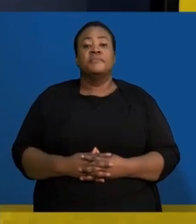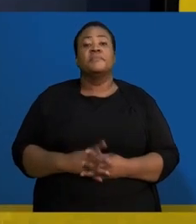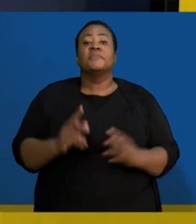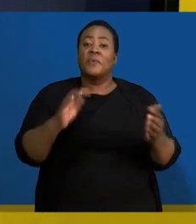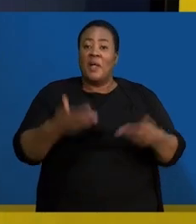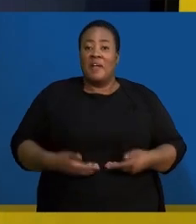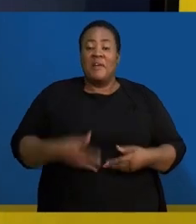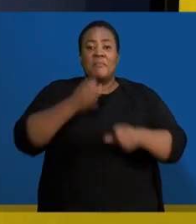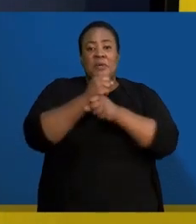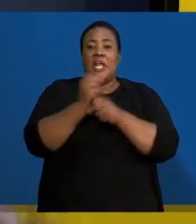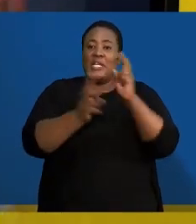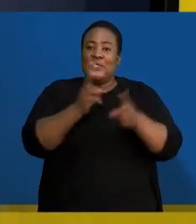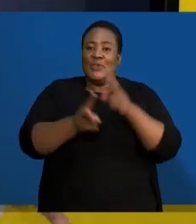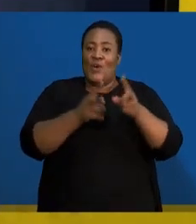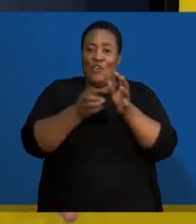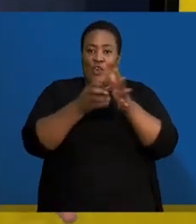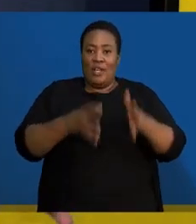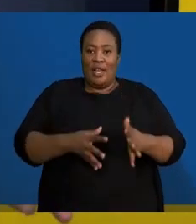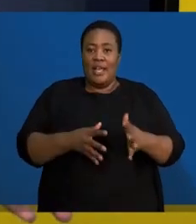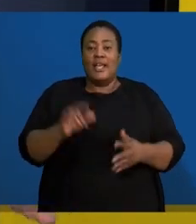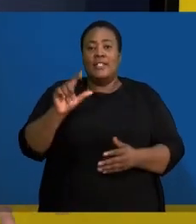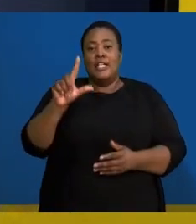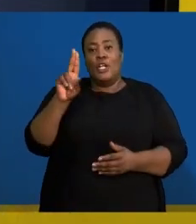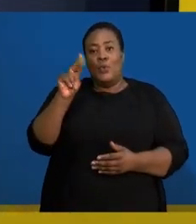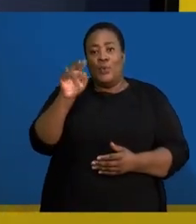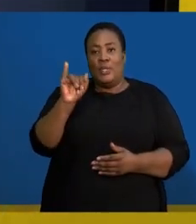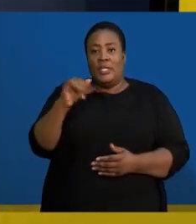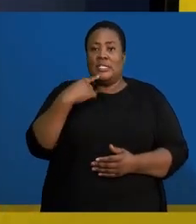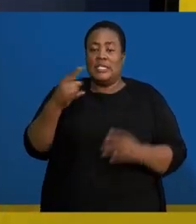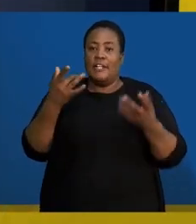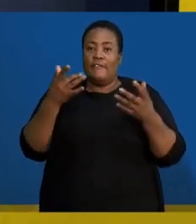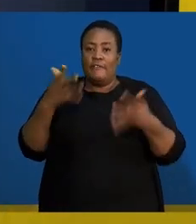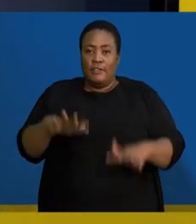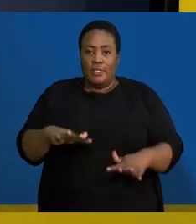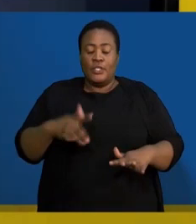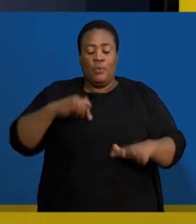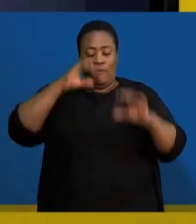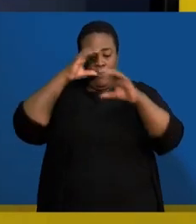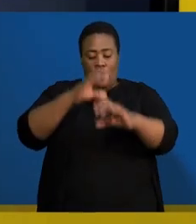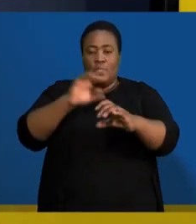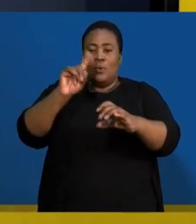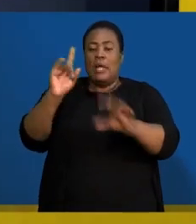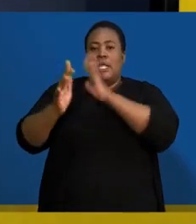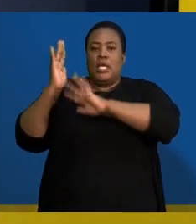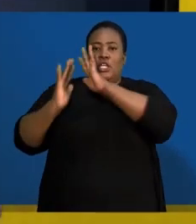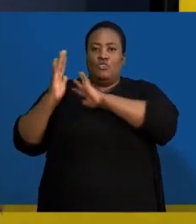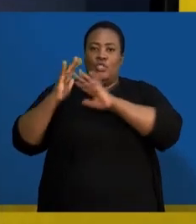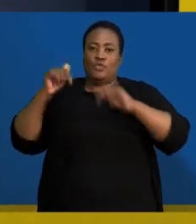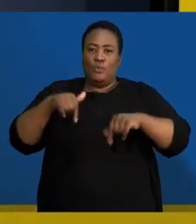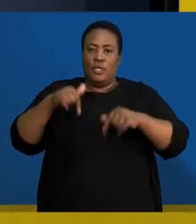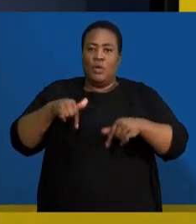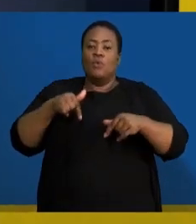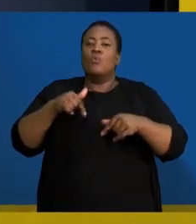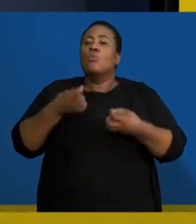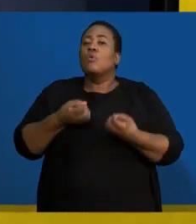Welcome, grade 12 learners. As Looney has already said, we are focusing on history today. We are giving you an exam